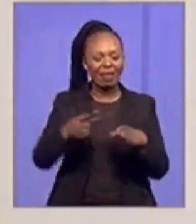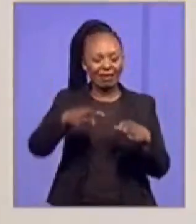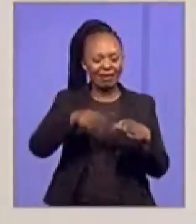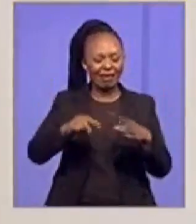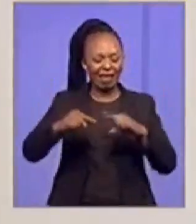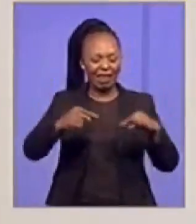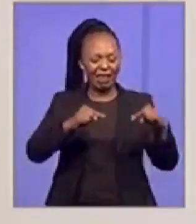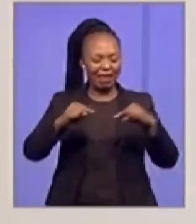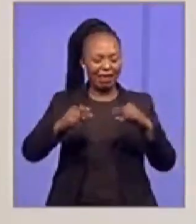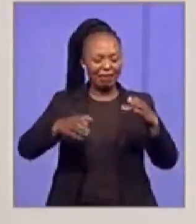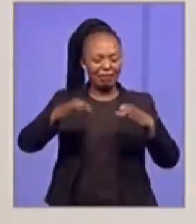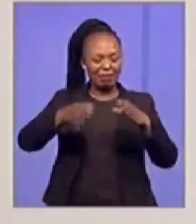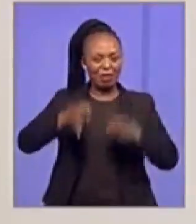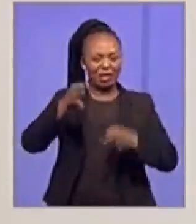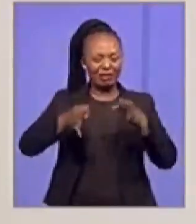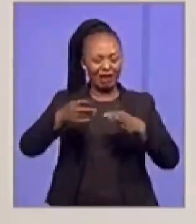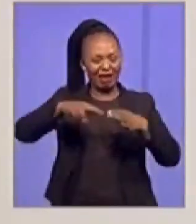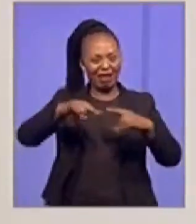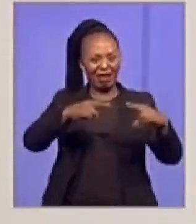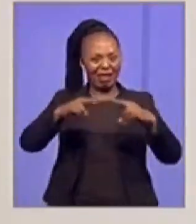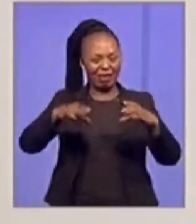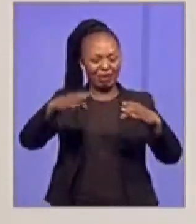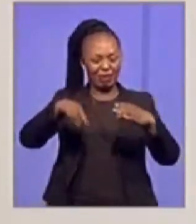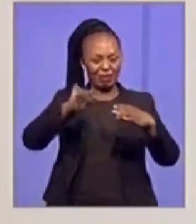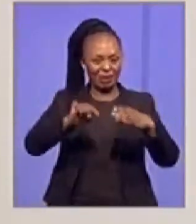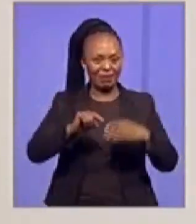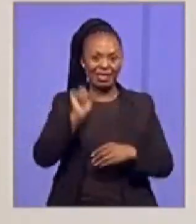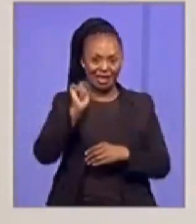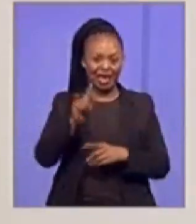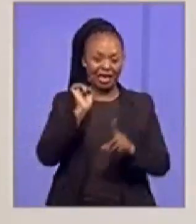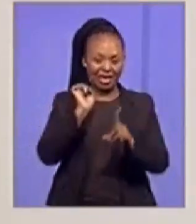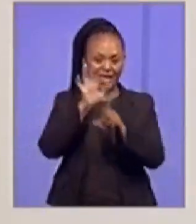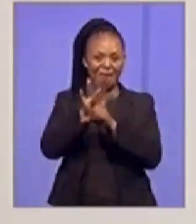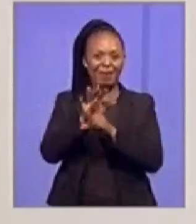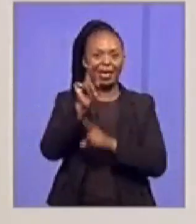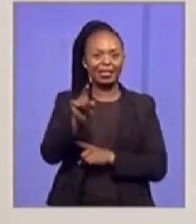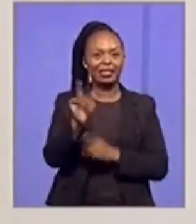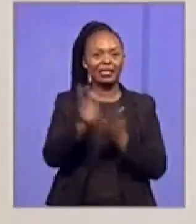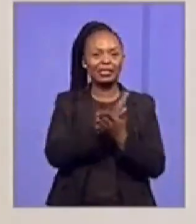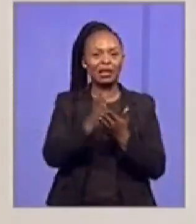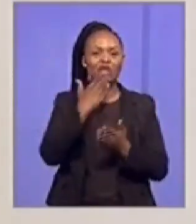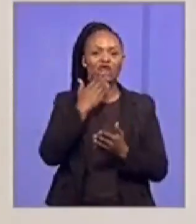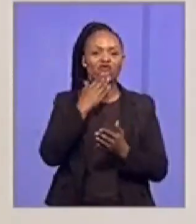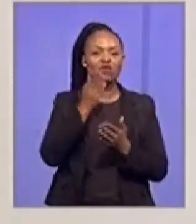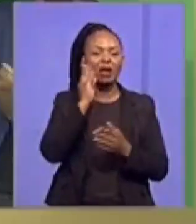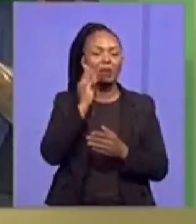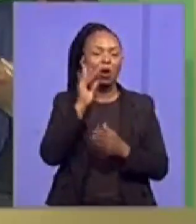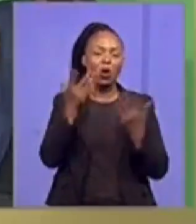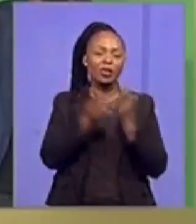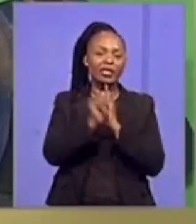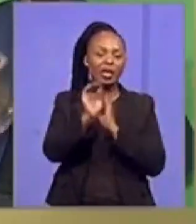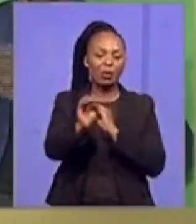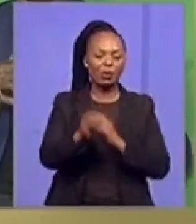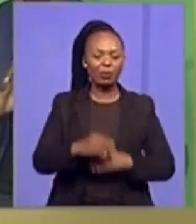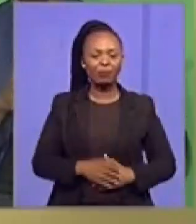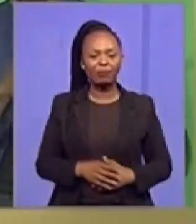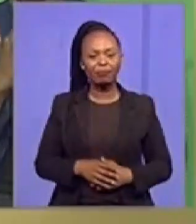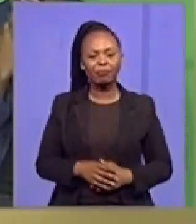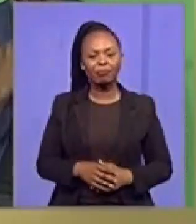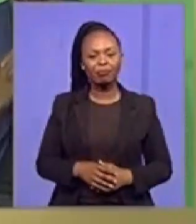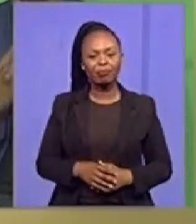renang a sepolotiki e leng hore e tlo baka tshitiso le ho bao ba ileng hore ba na le boiphitlhelo.